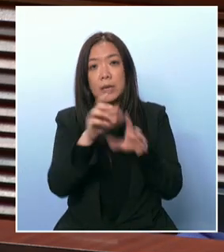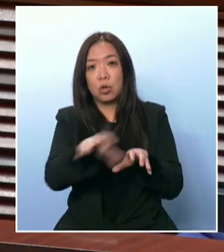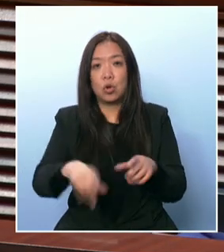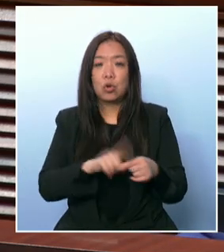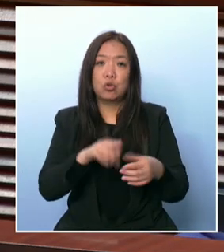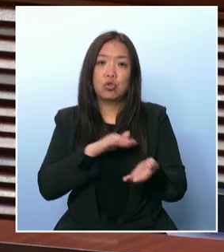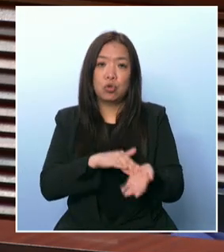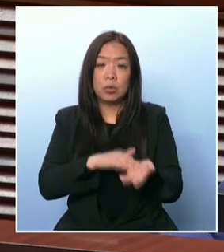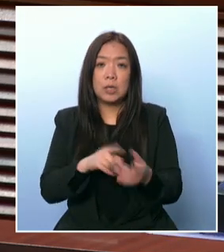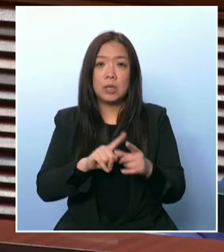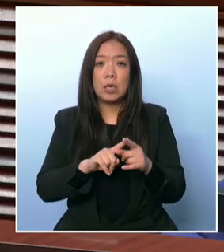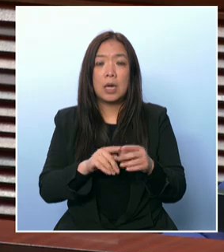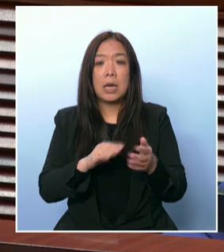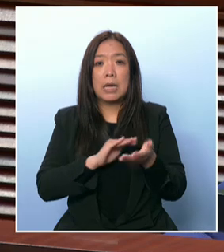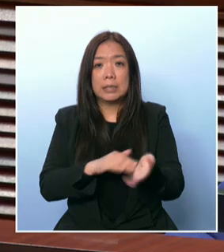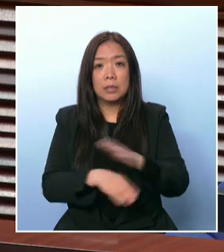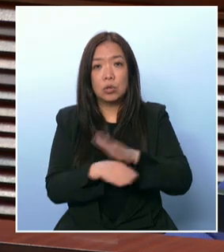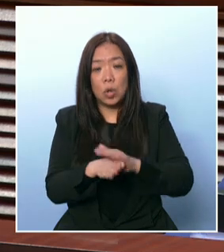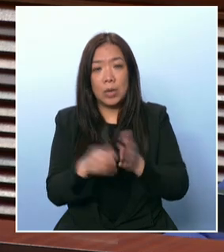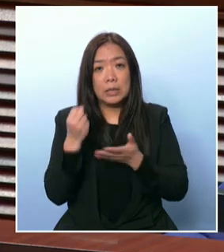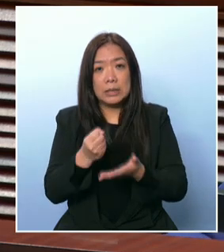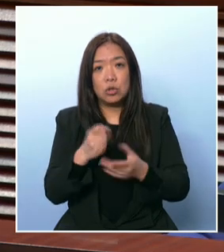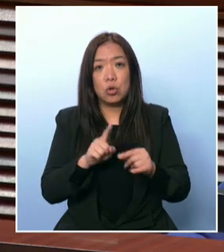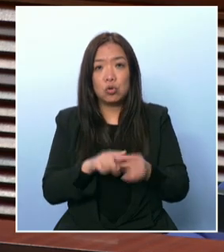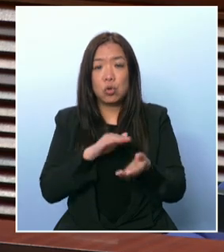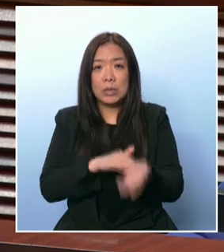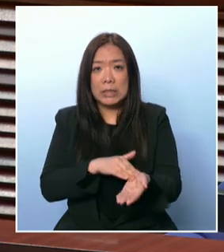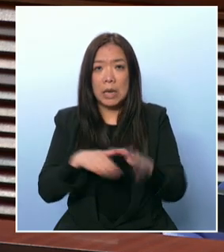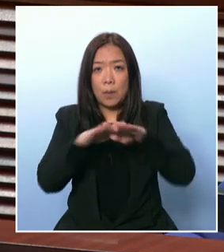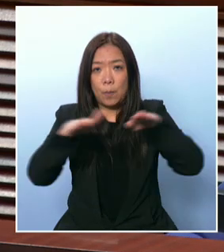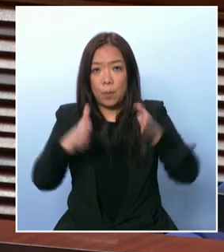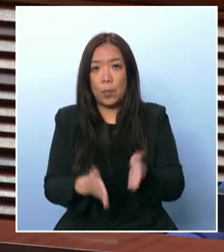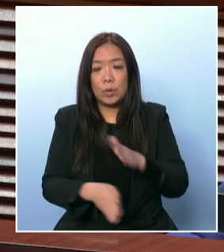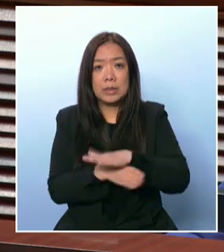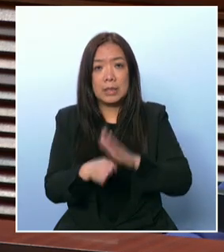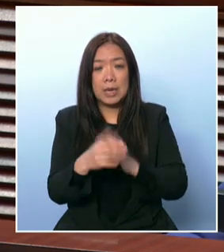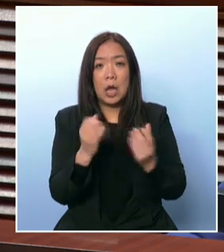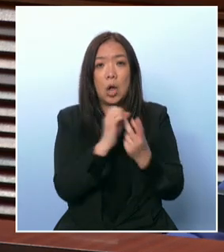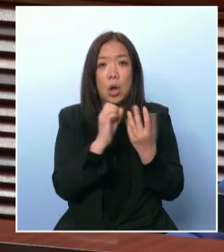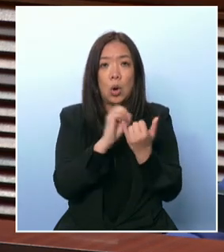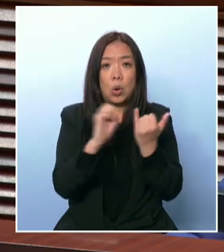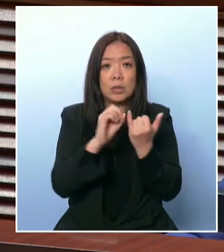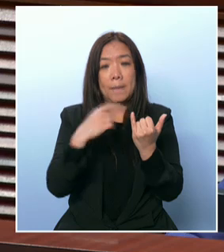Now, the funding support for the 18